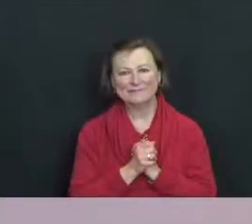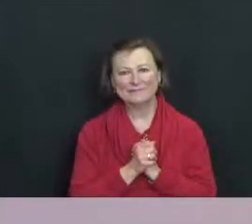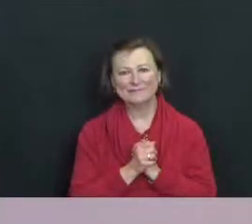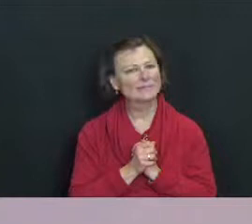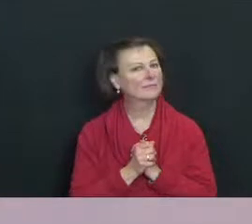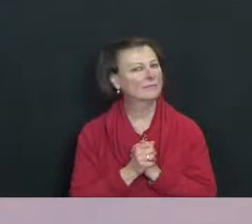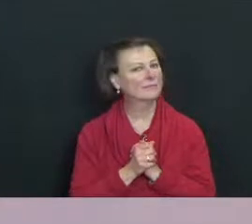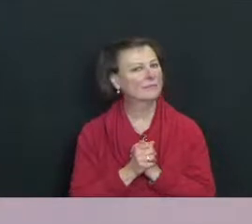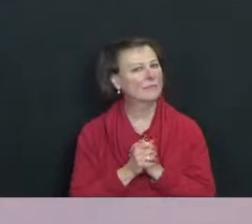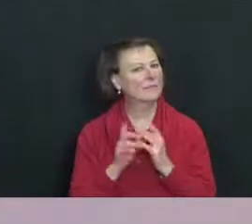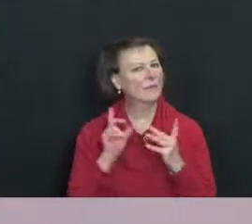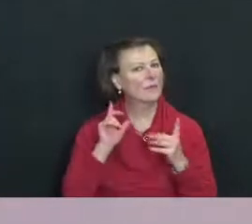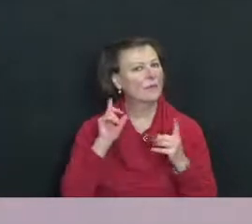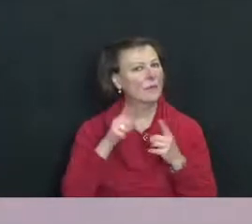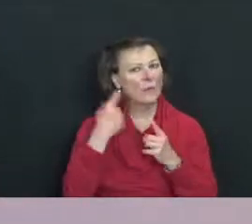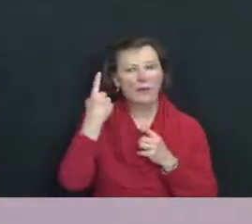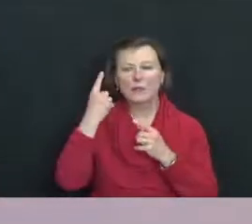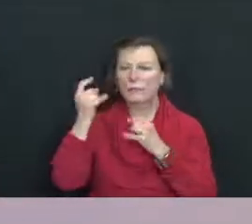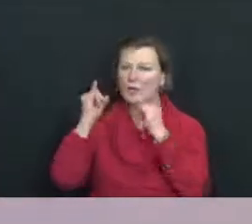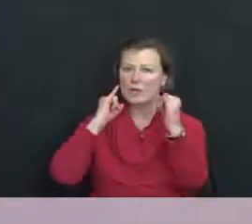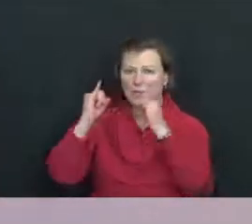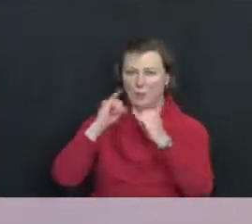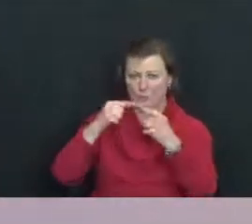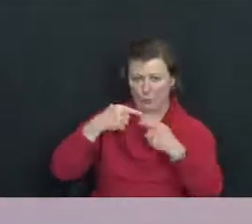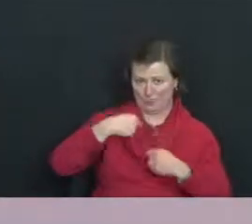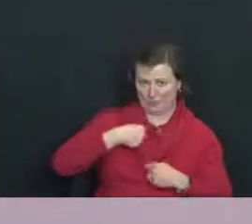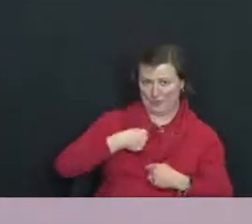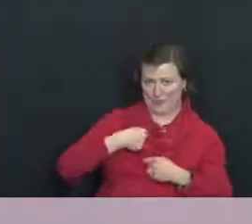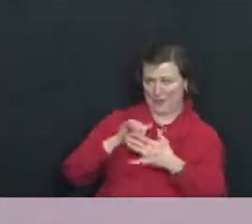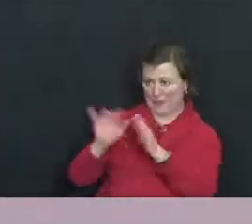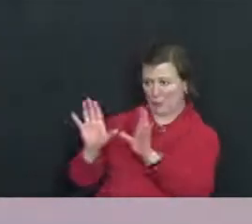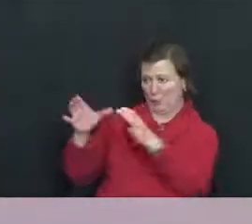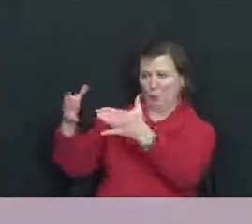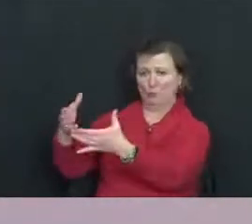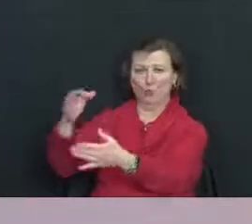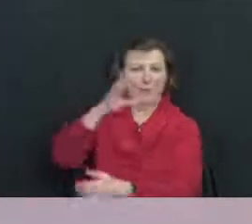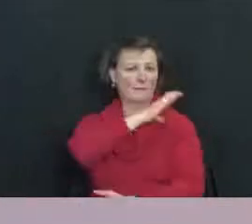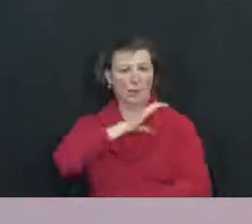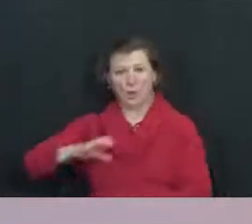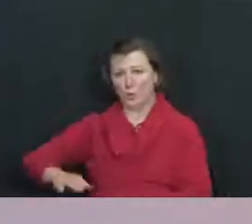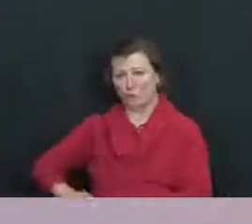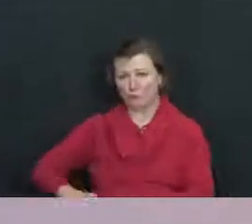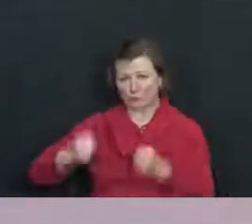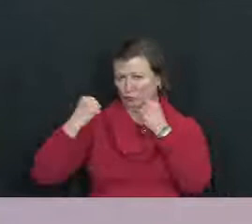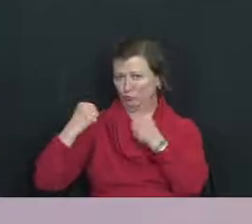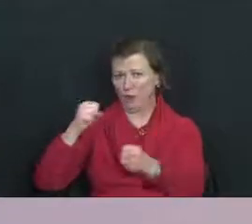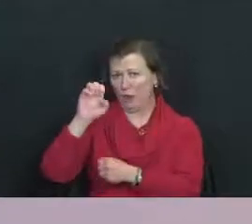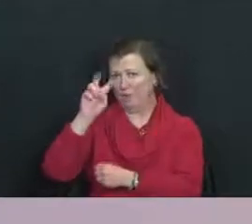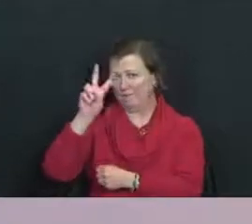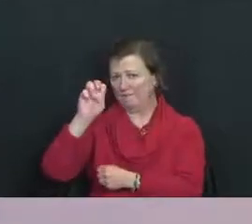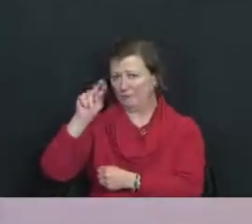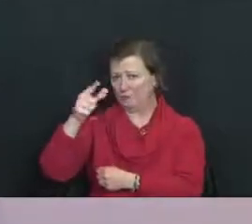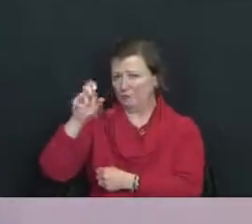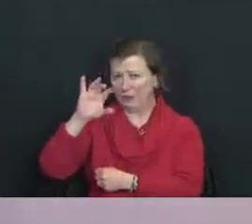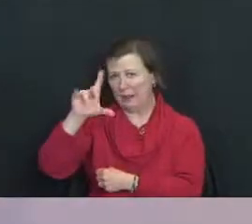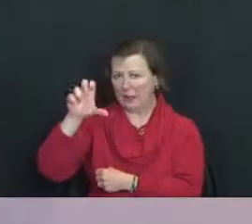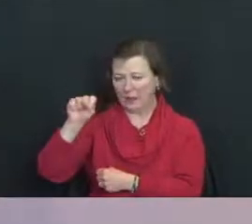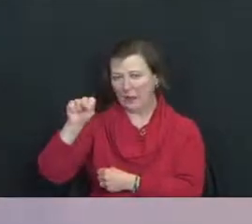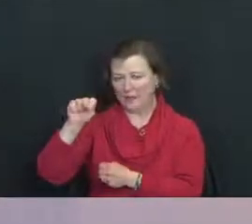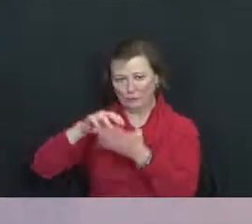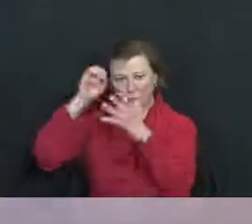Whenever I'm being interviewed by a group of Christian evangelical students here in this room a few times a